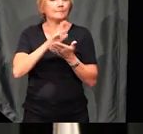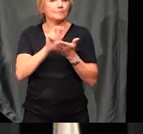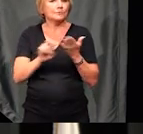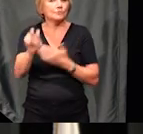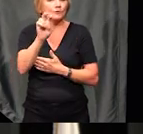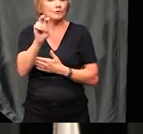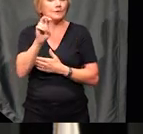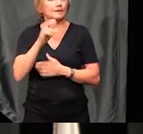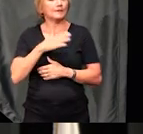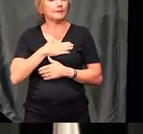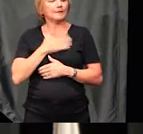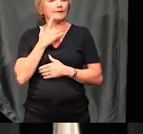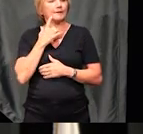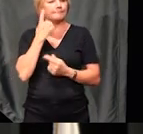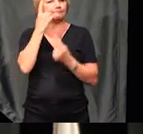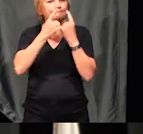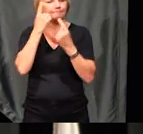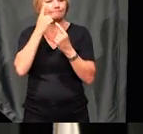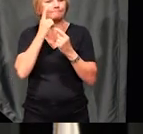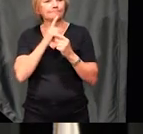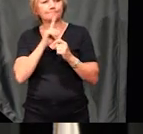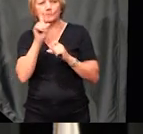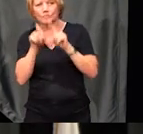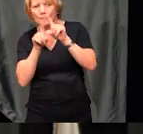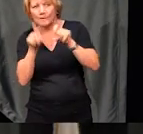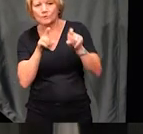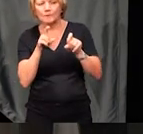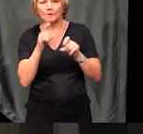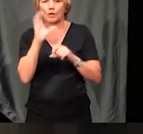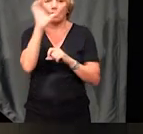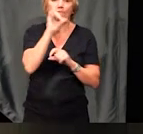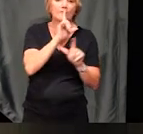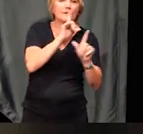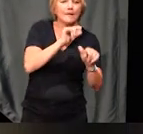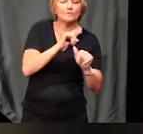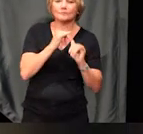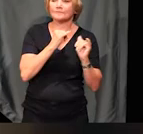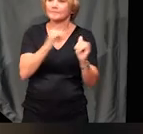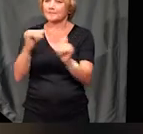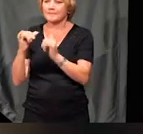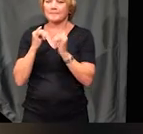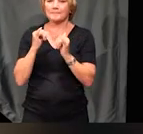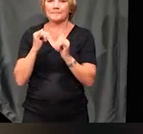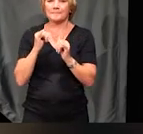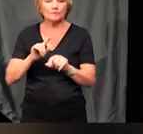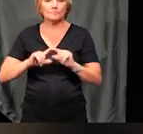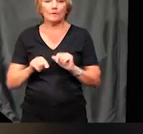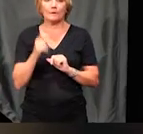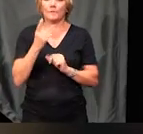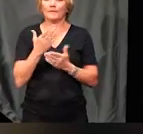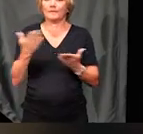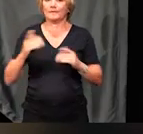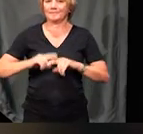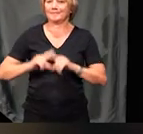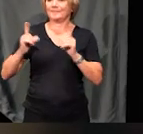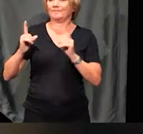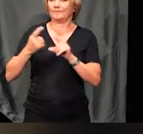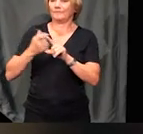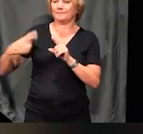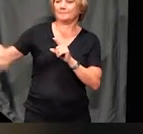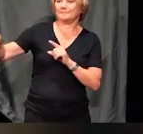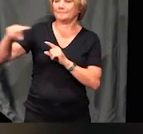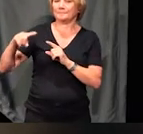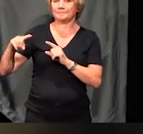questions. I was looking for answers like everybody else. However, something distinguished me from the majority. I was